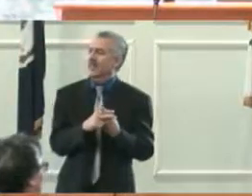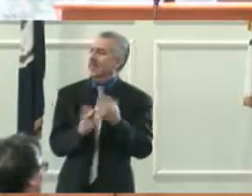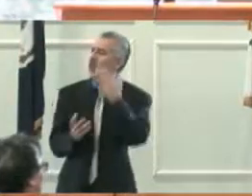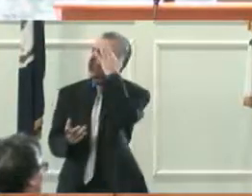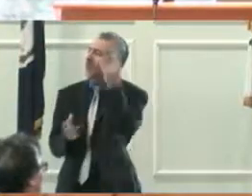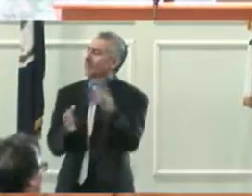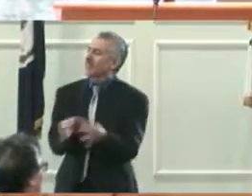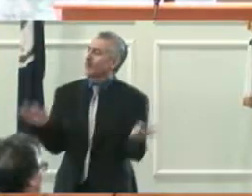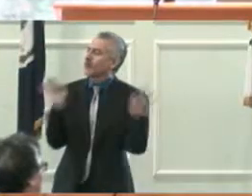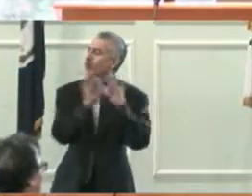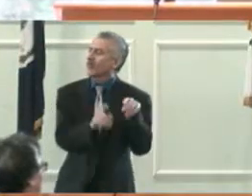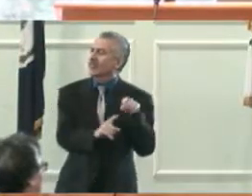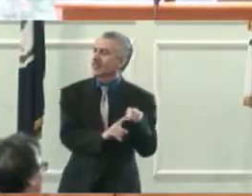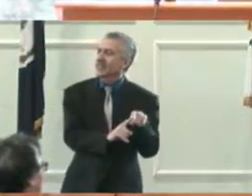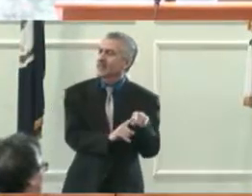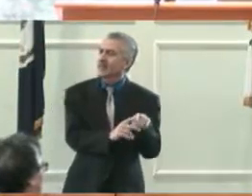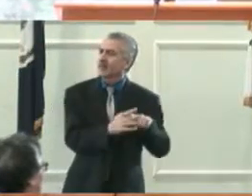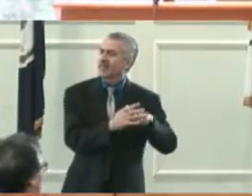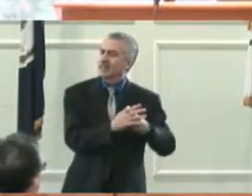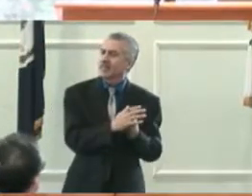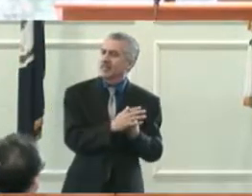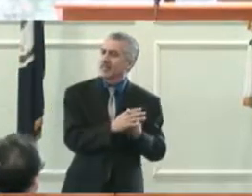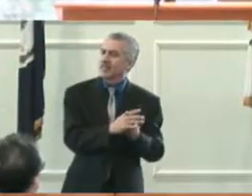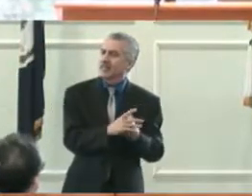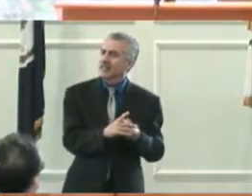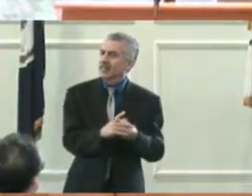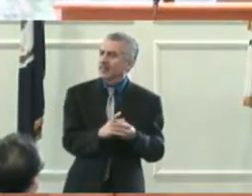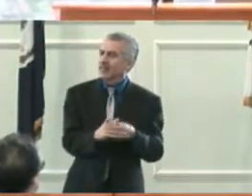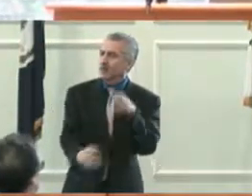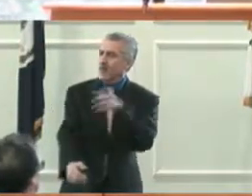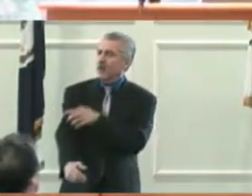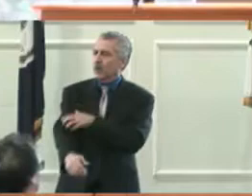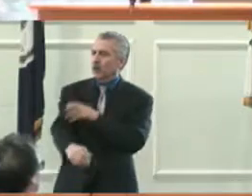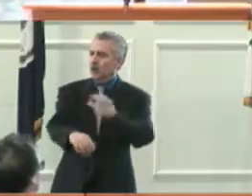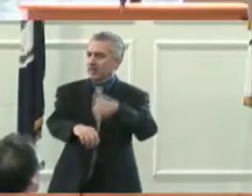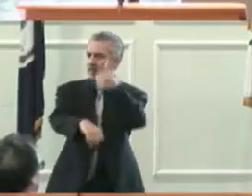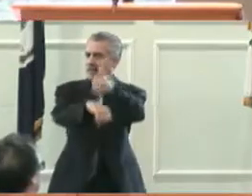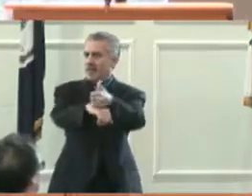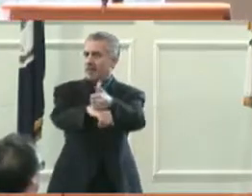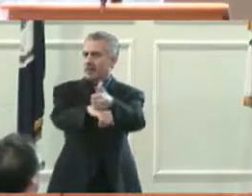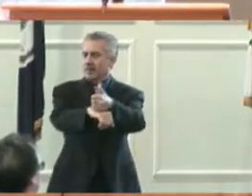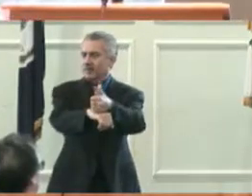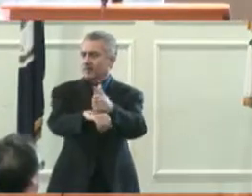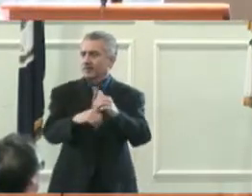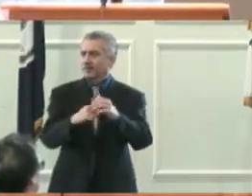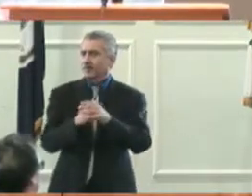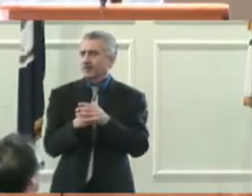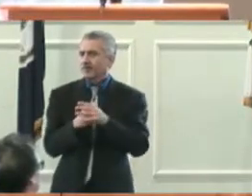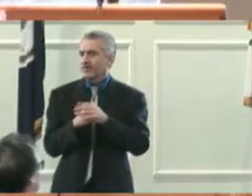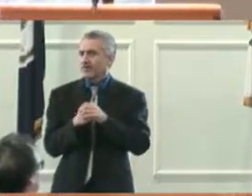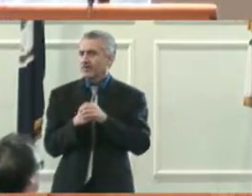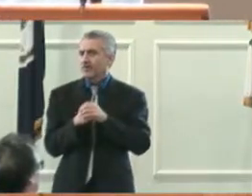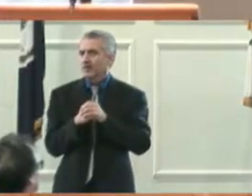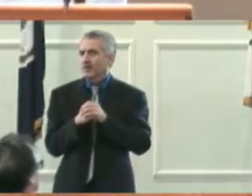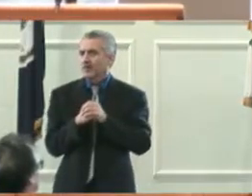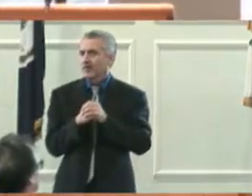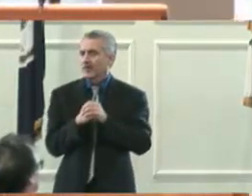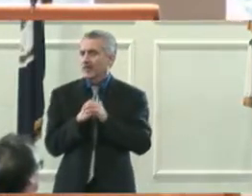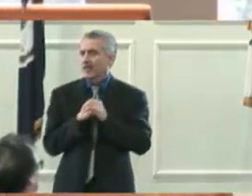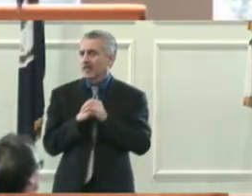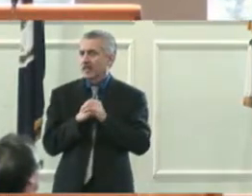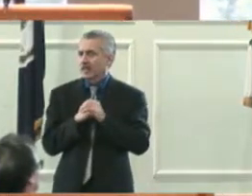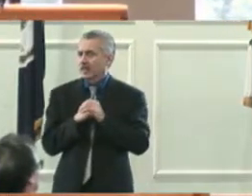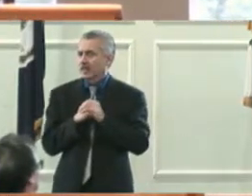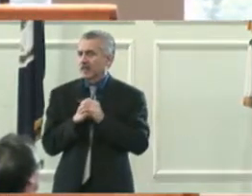significant that allowed this power to be set up in 538? Well, there was